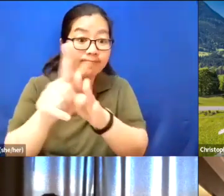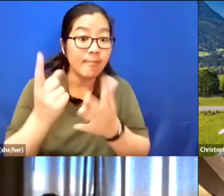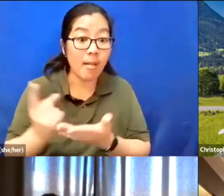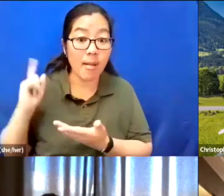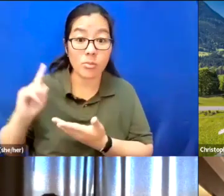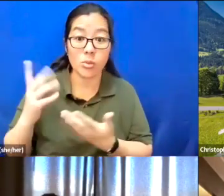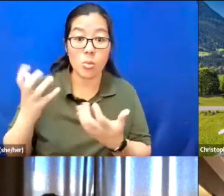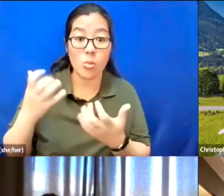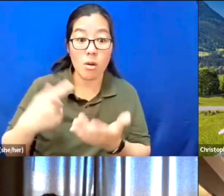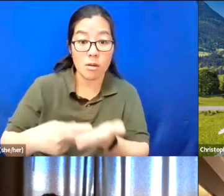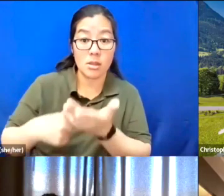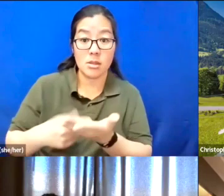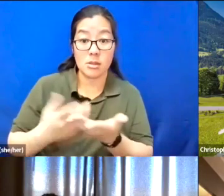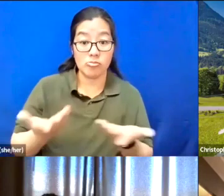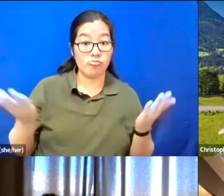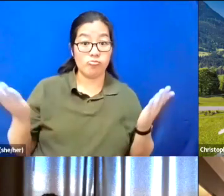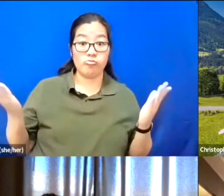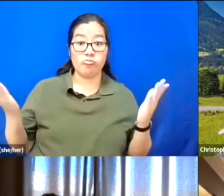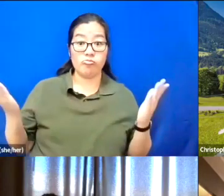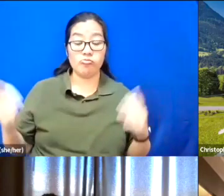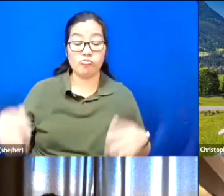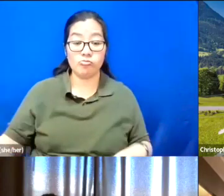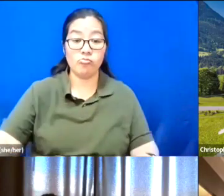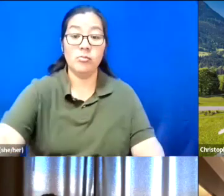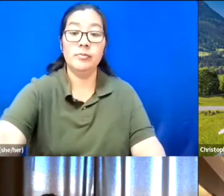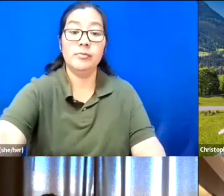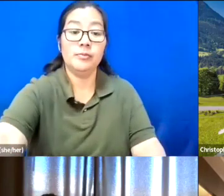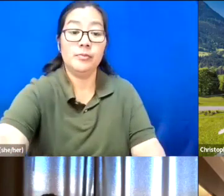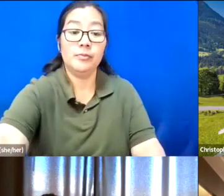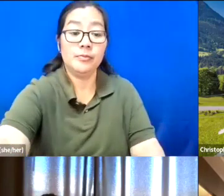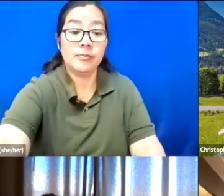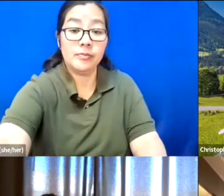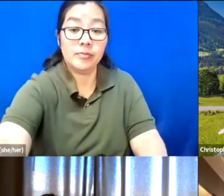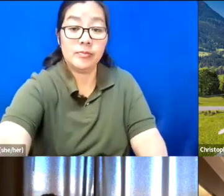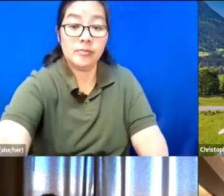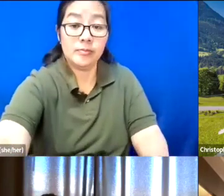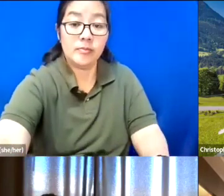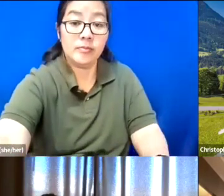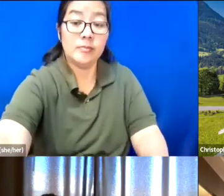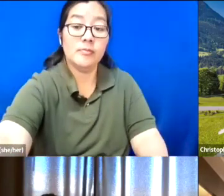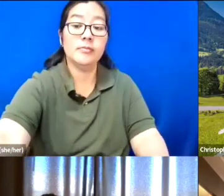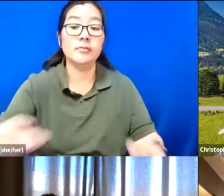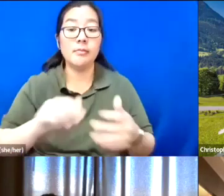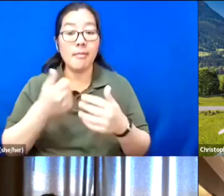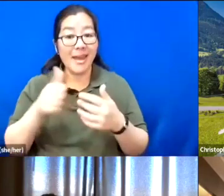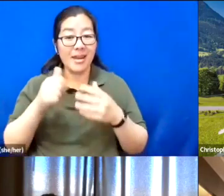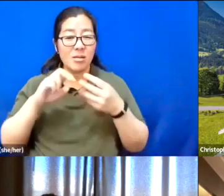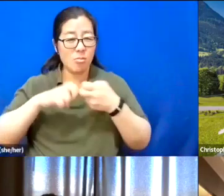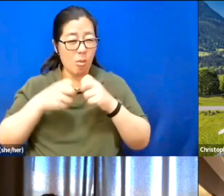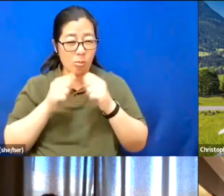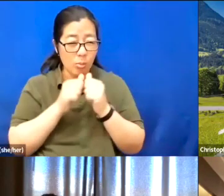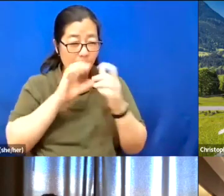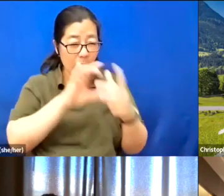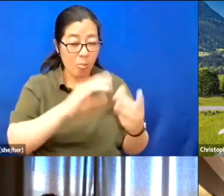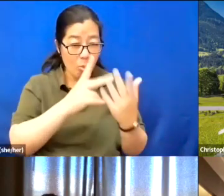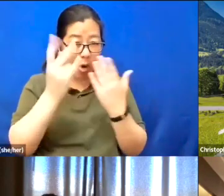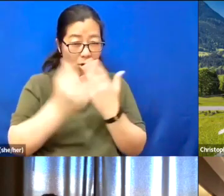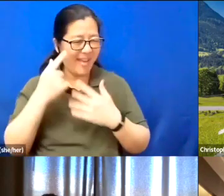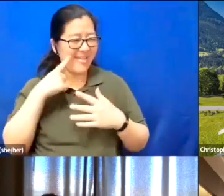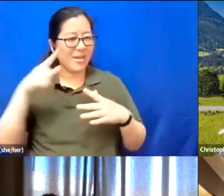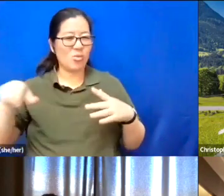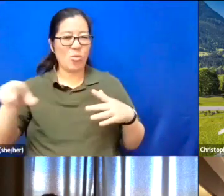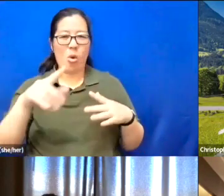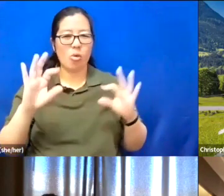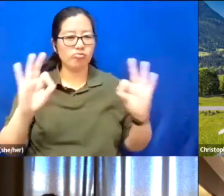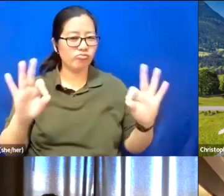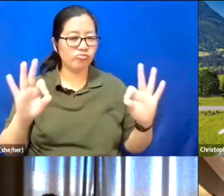about? Anybody? Any project problems? I think you guys they all did good so far. I wasn't able to look at some